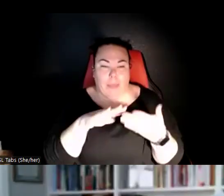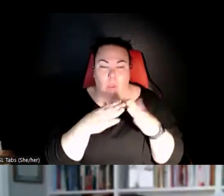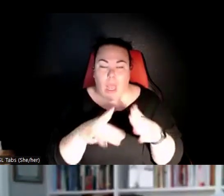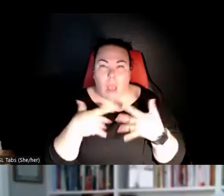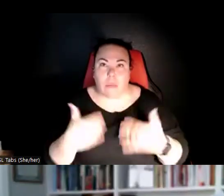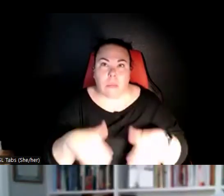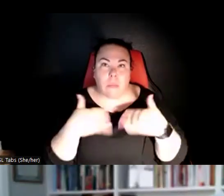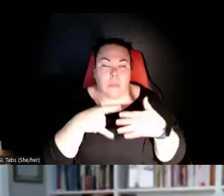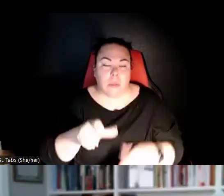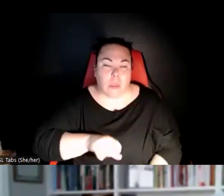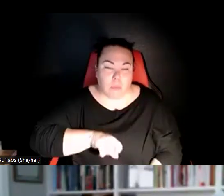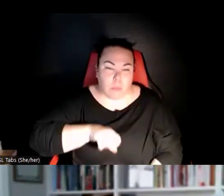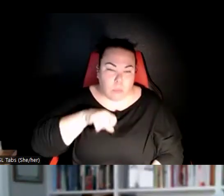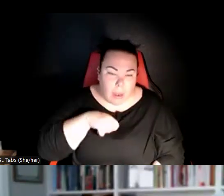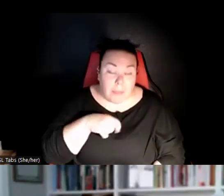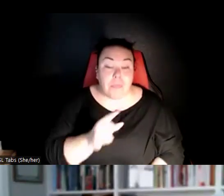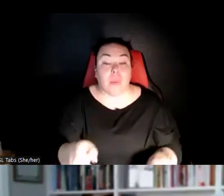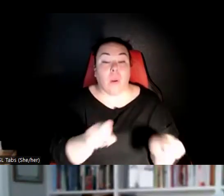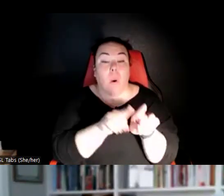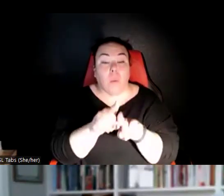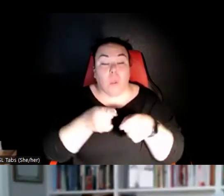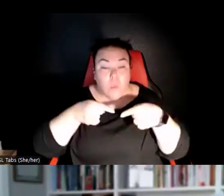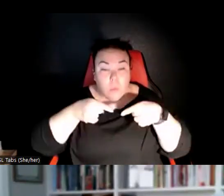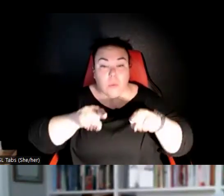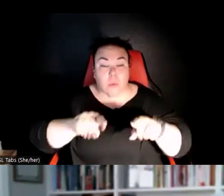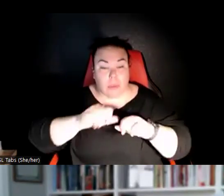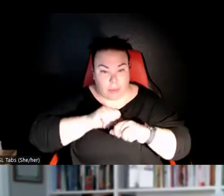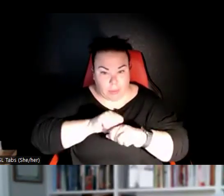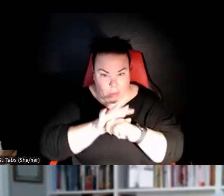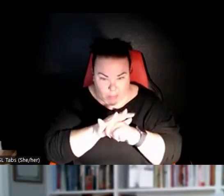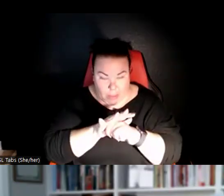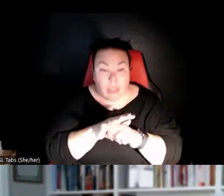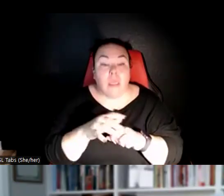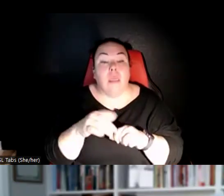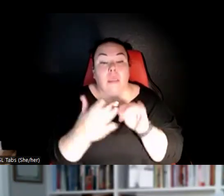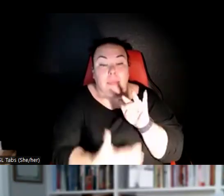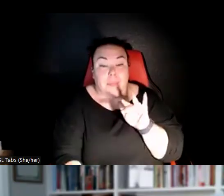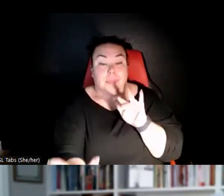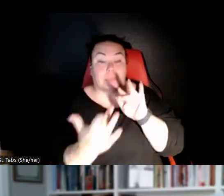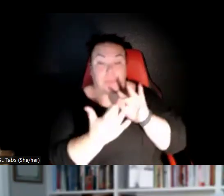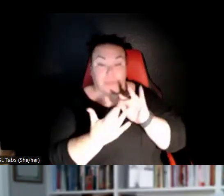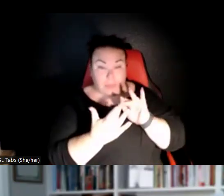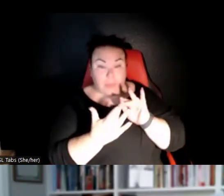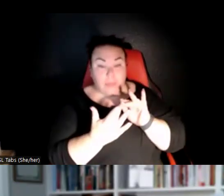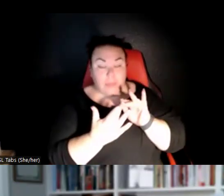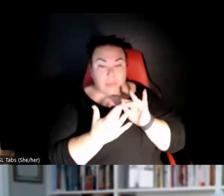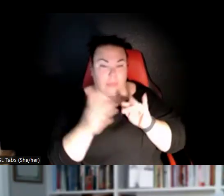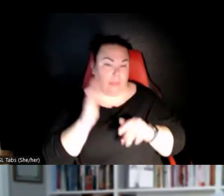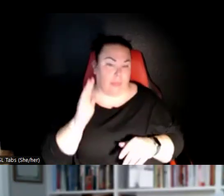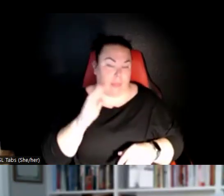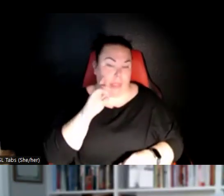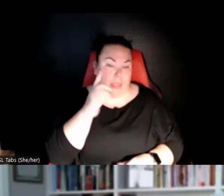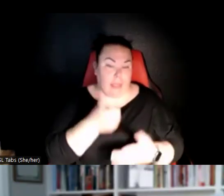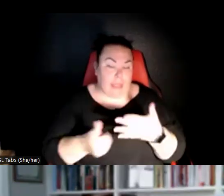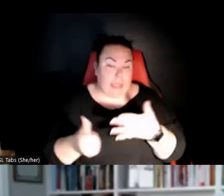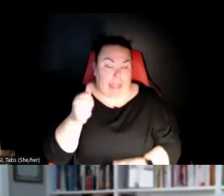And also during the pandemic, we were contacted by then Mayor Eric Garcetti's